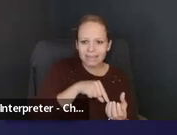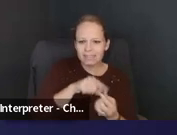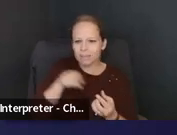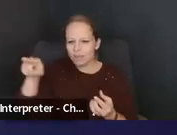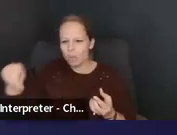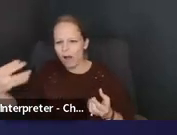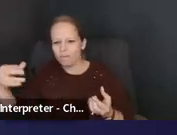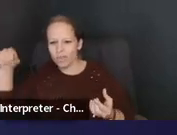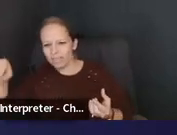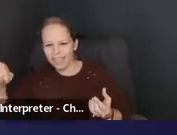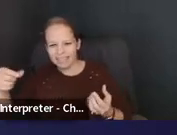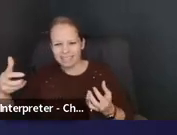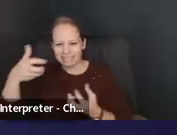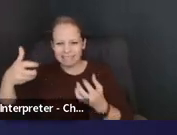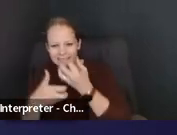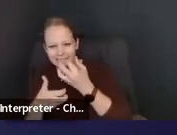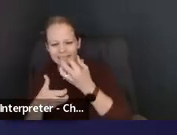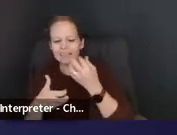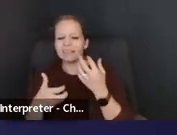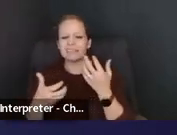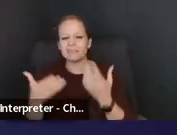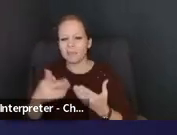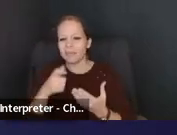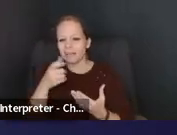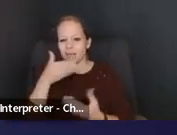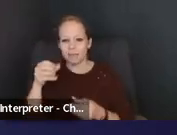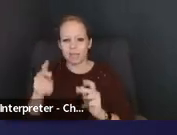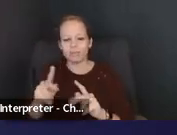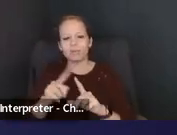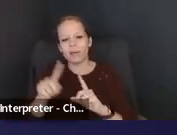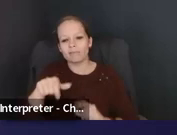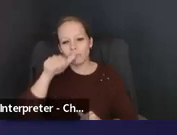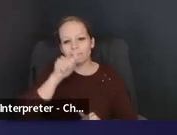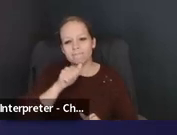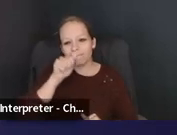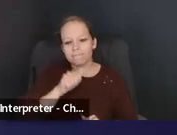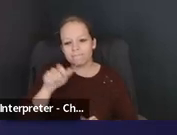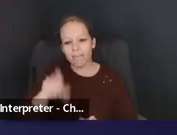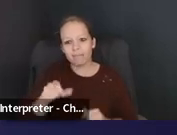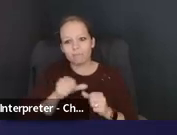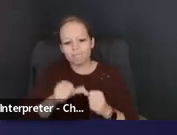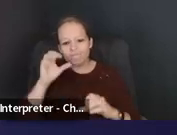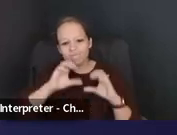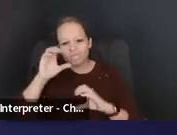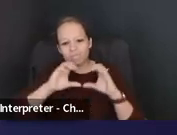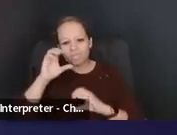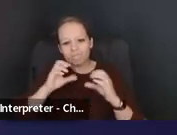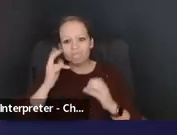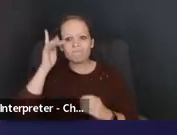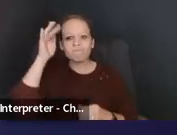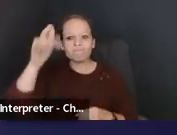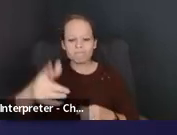opportunity for you. But I do think you just keep being patient and looking, and eventually you find maybe the right fit